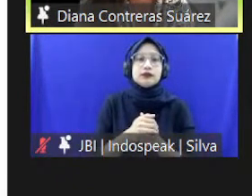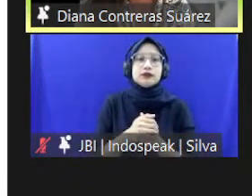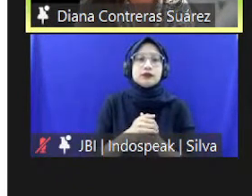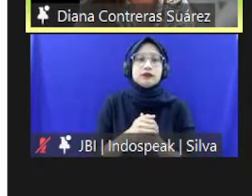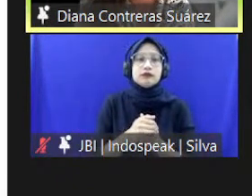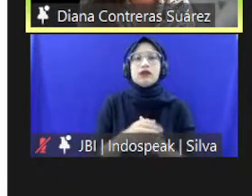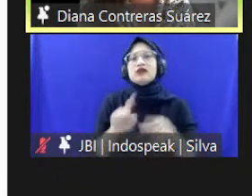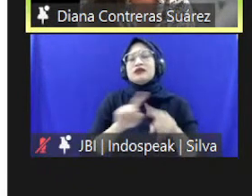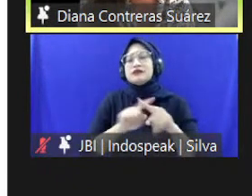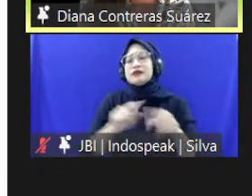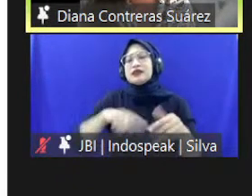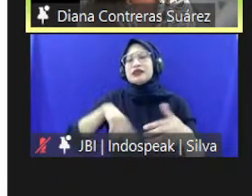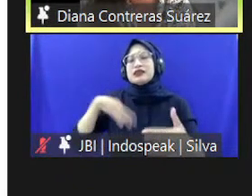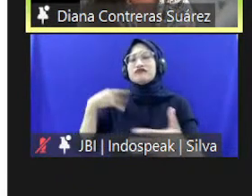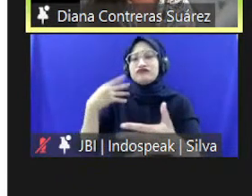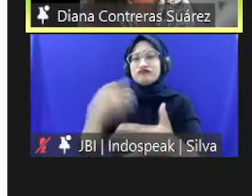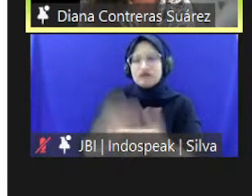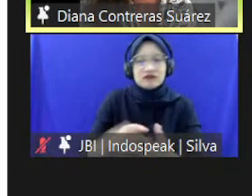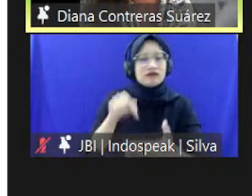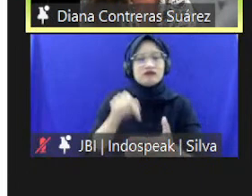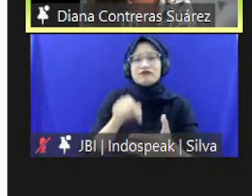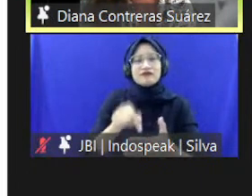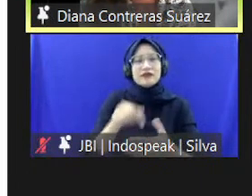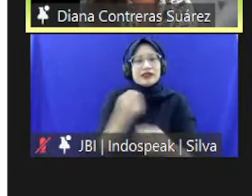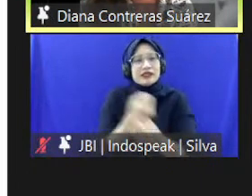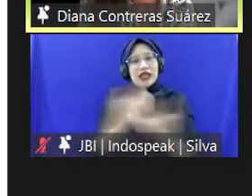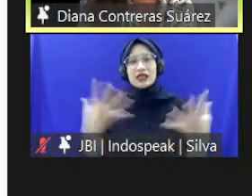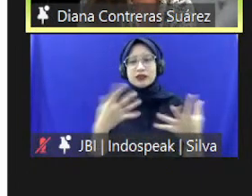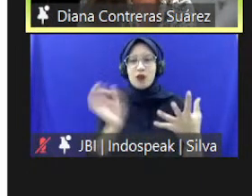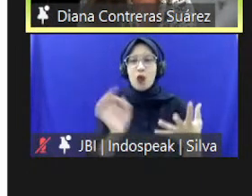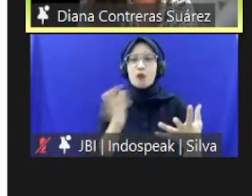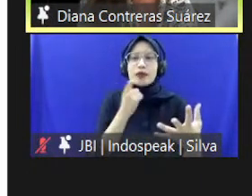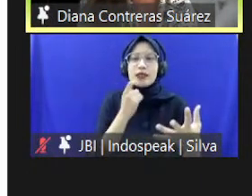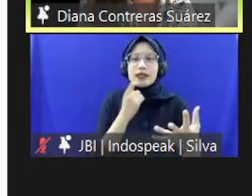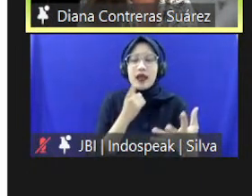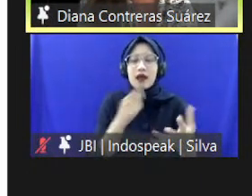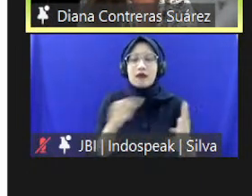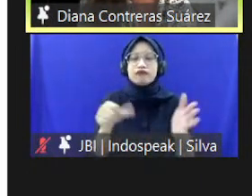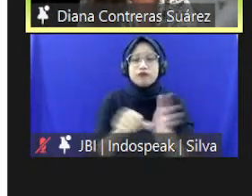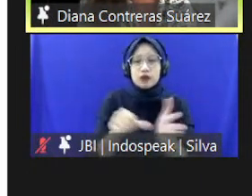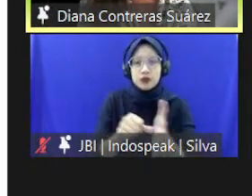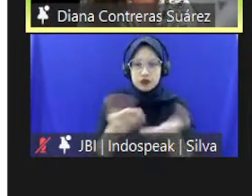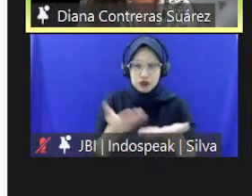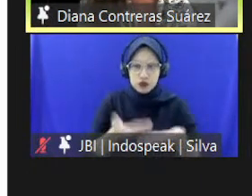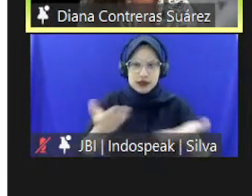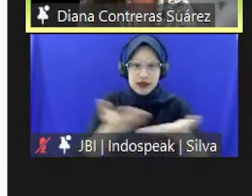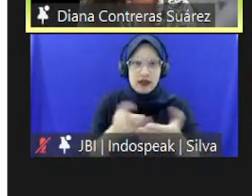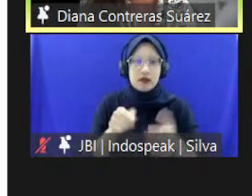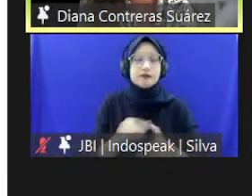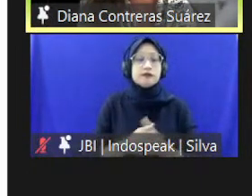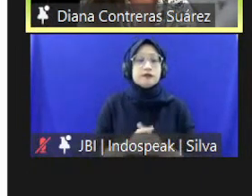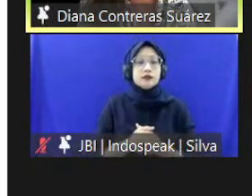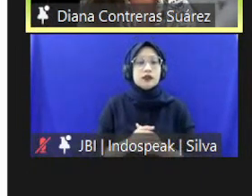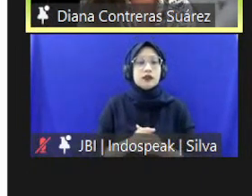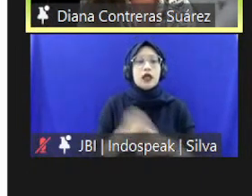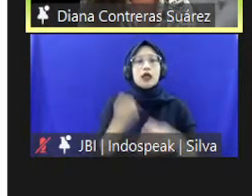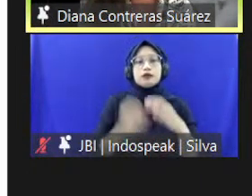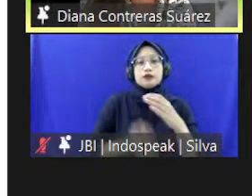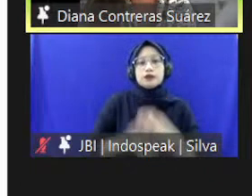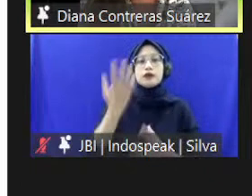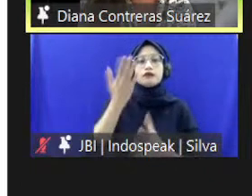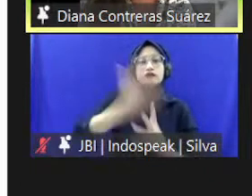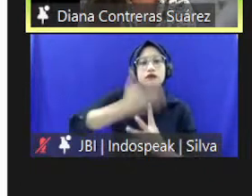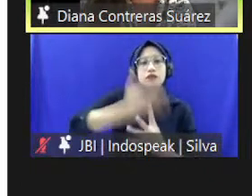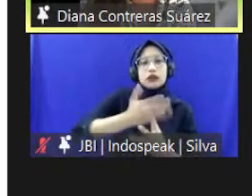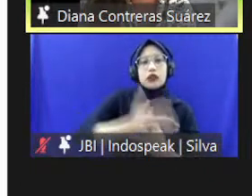doing that is not clear. Improving also access to economic opportunities, and also improving